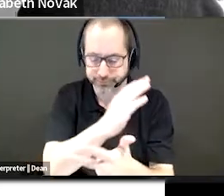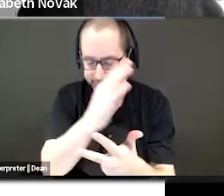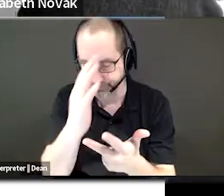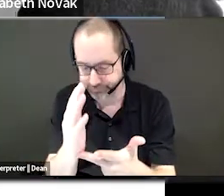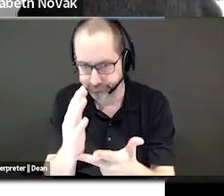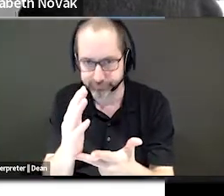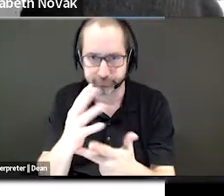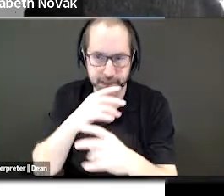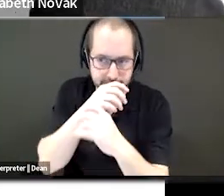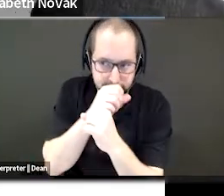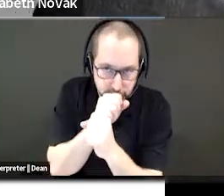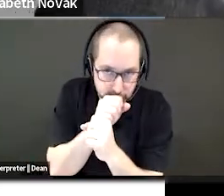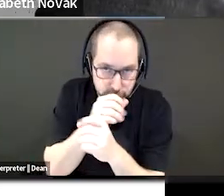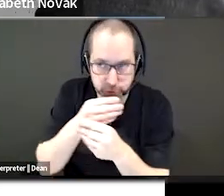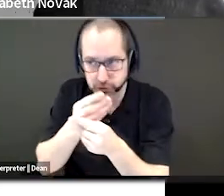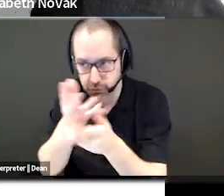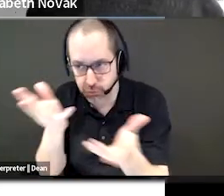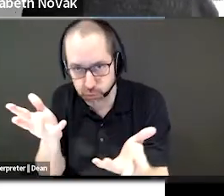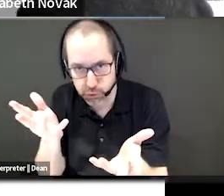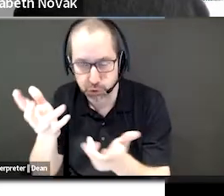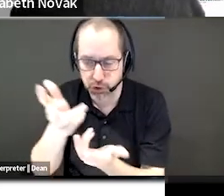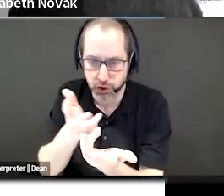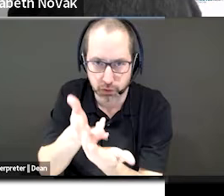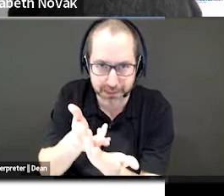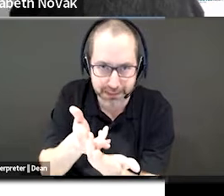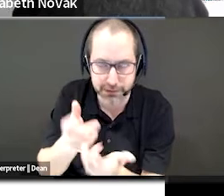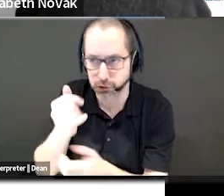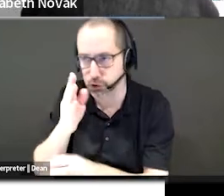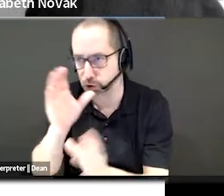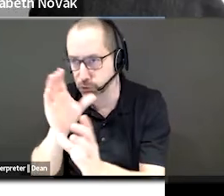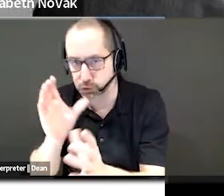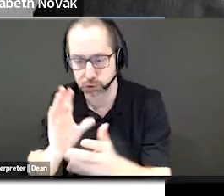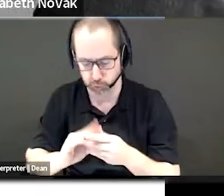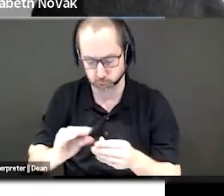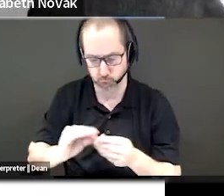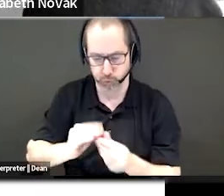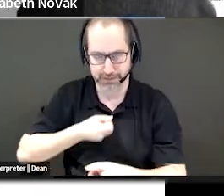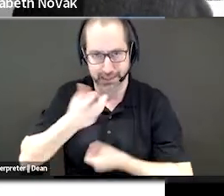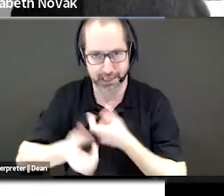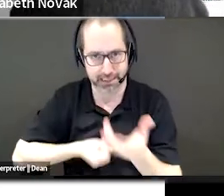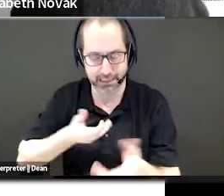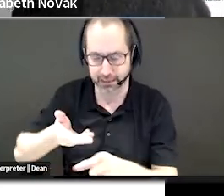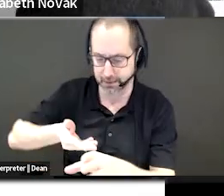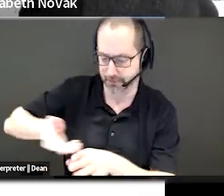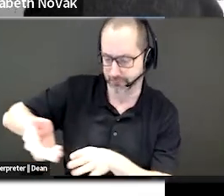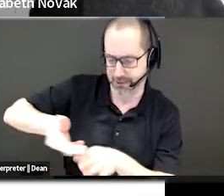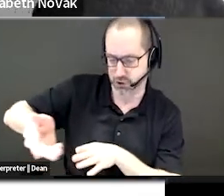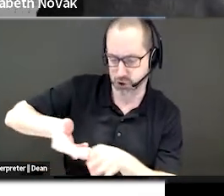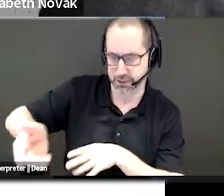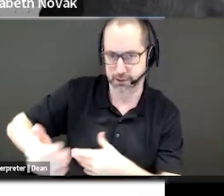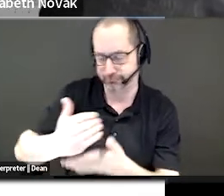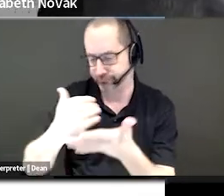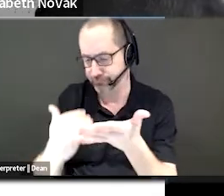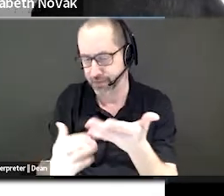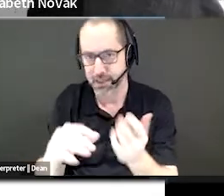disclosure and accommodations, job search and telling your story, professionalism in social media,